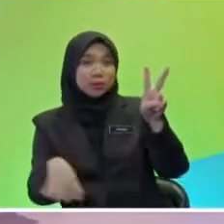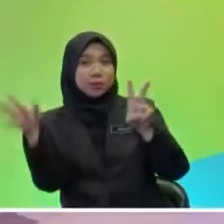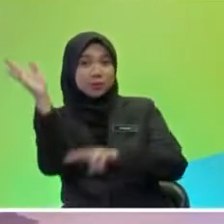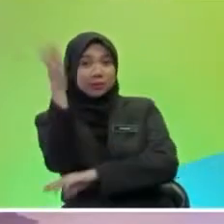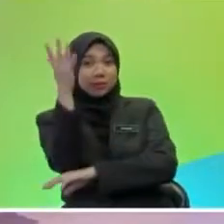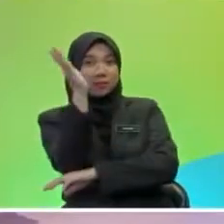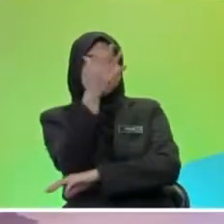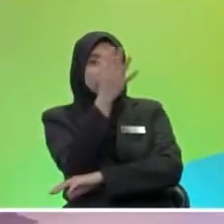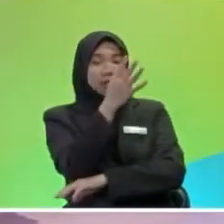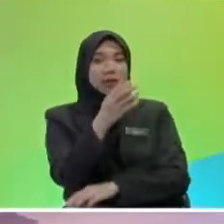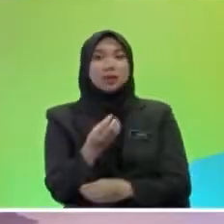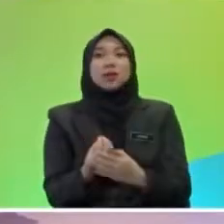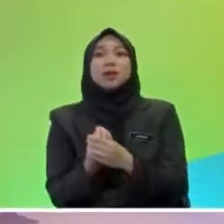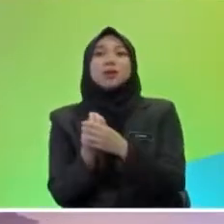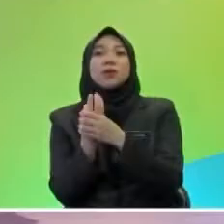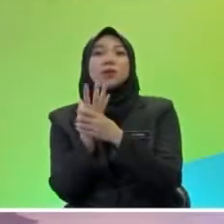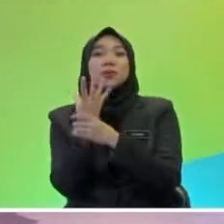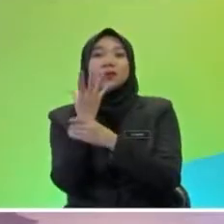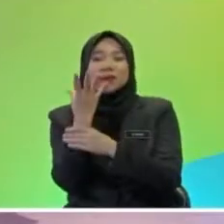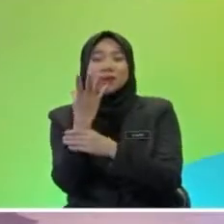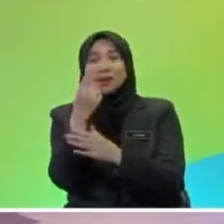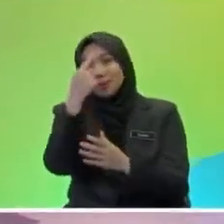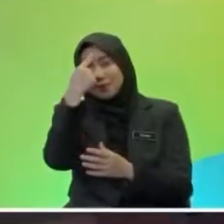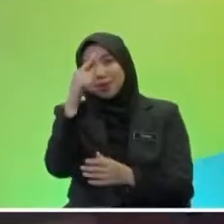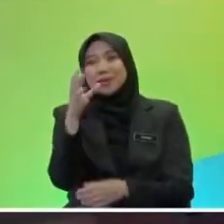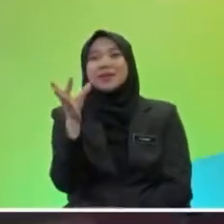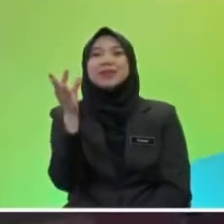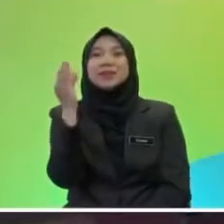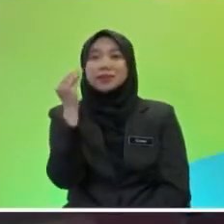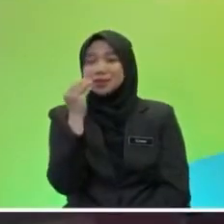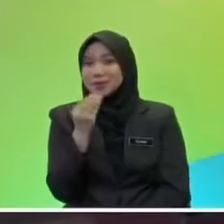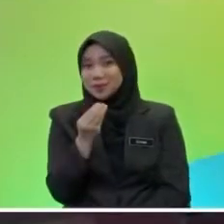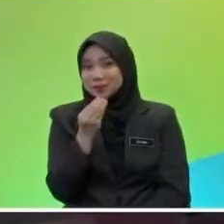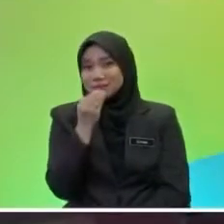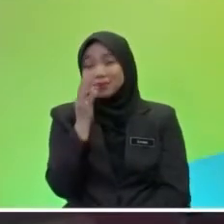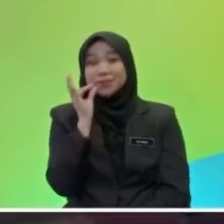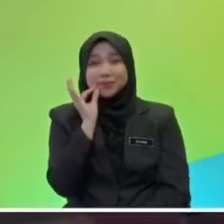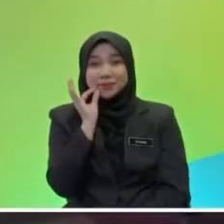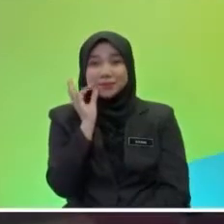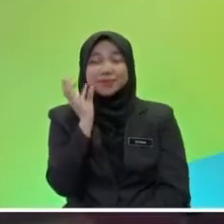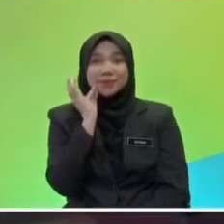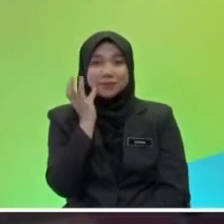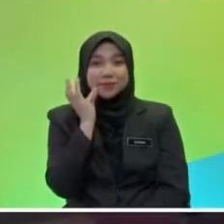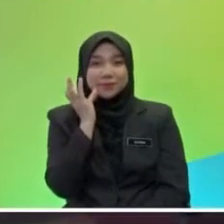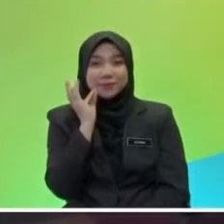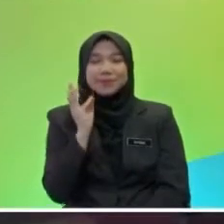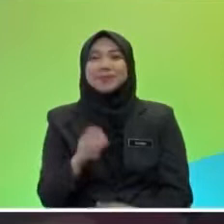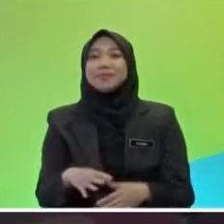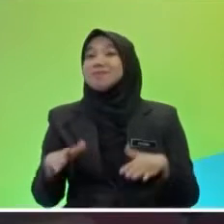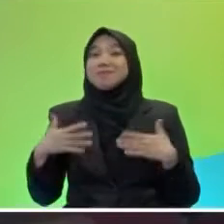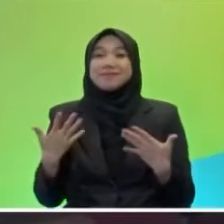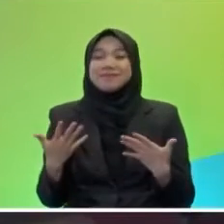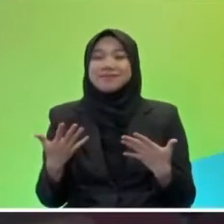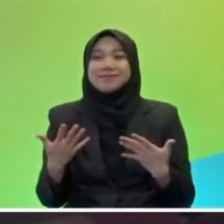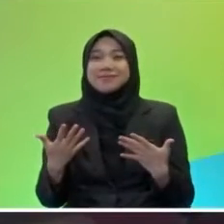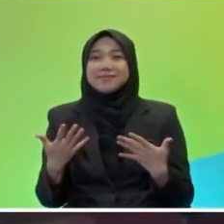flower grow into what? Into a fruit. Yes, that's great. Thank you, teacher. How about my answer just now?